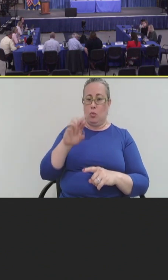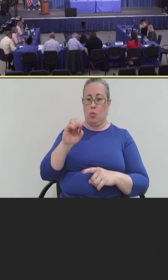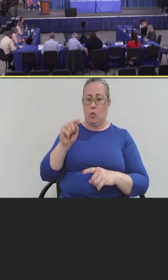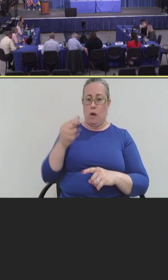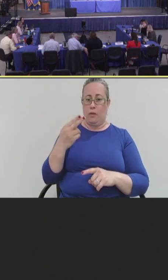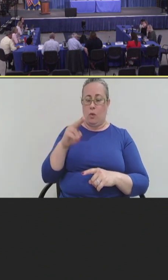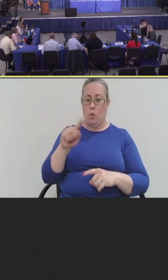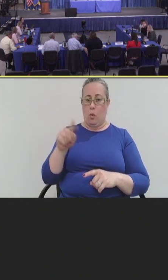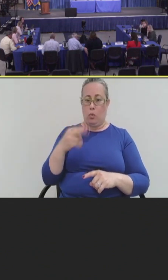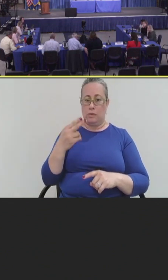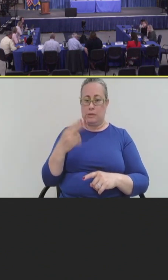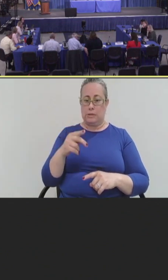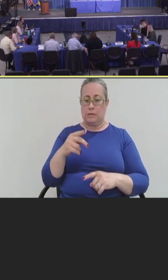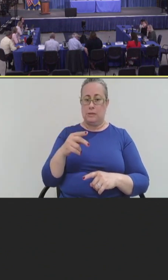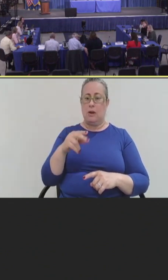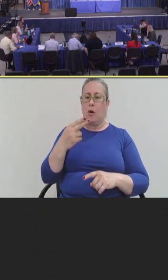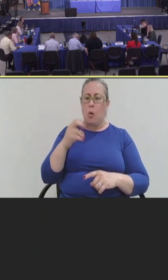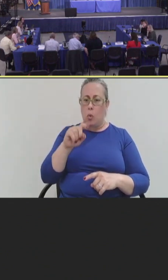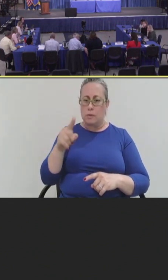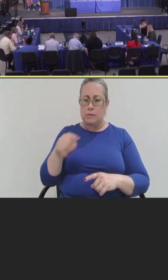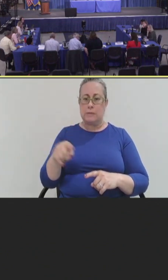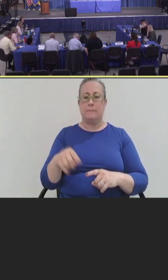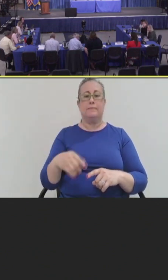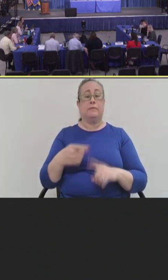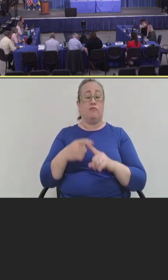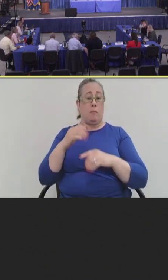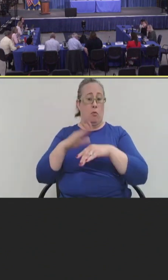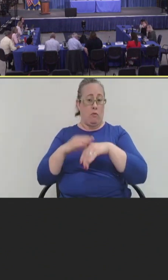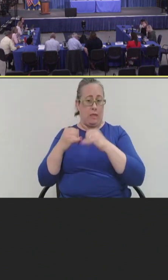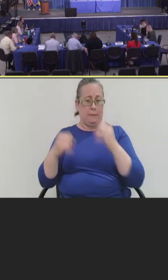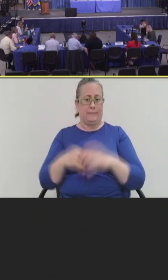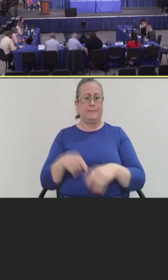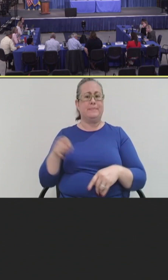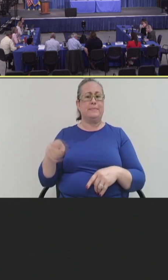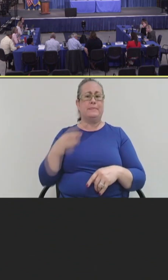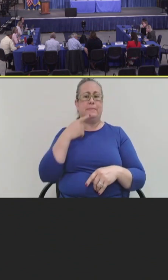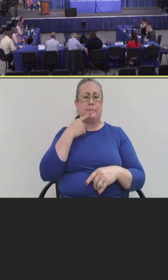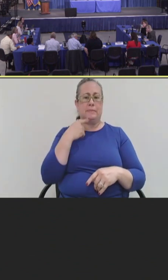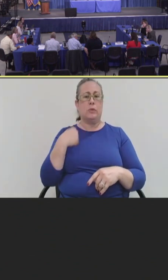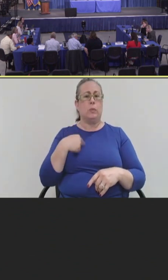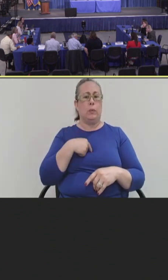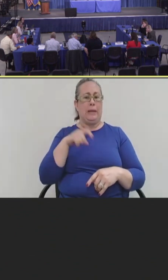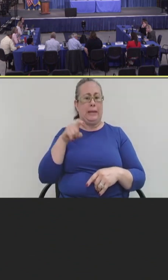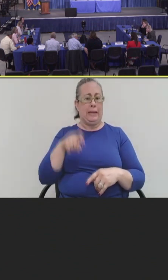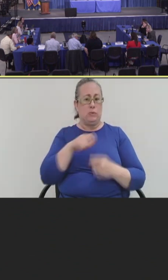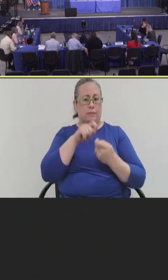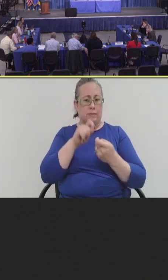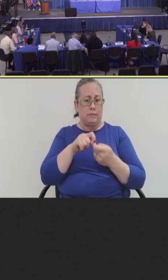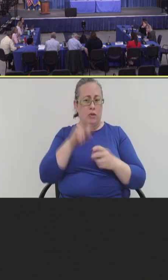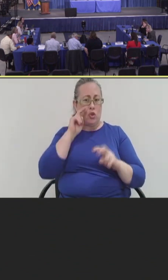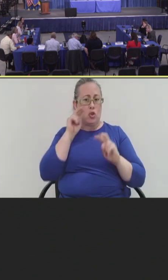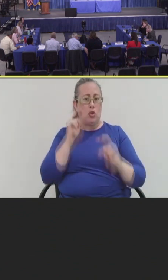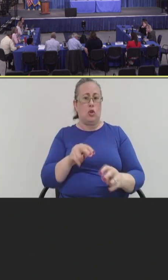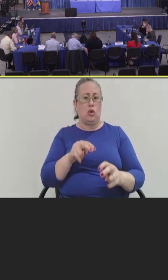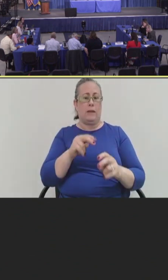from our online folks. He said, we certainly need to specifically look at healthcare workforce,